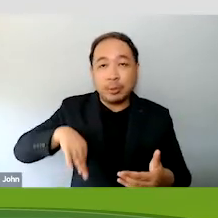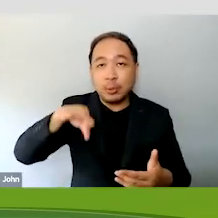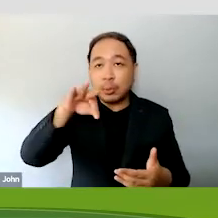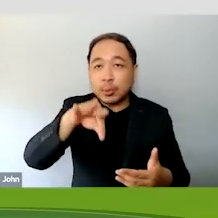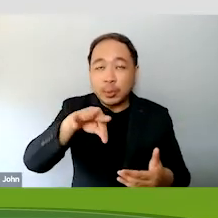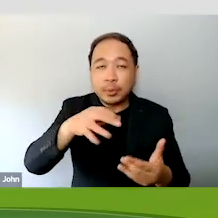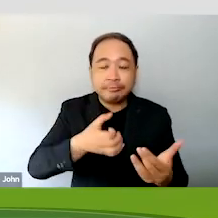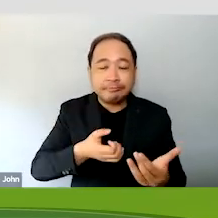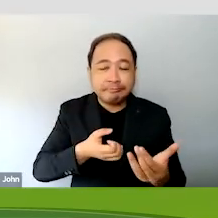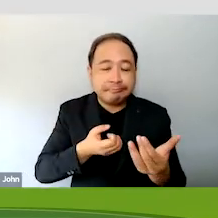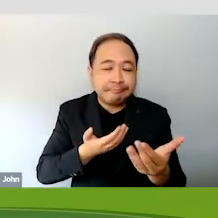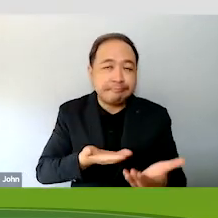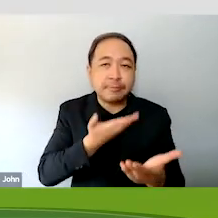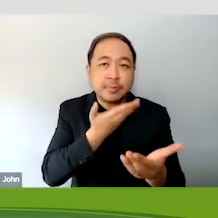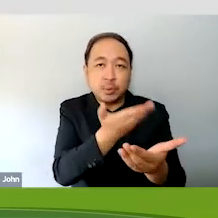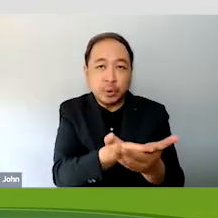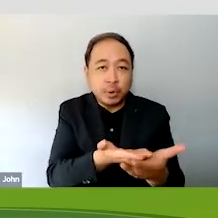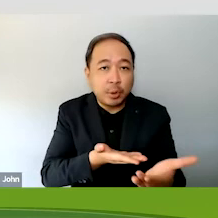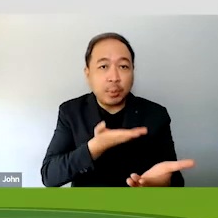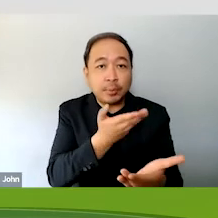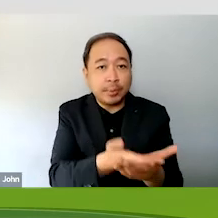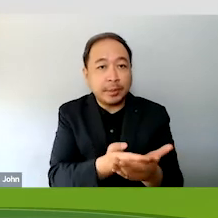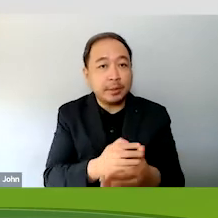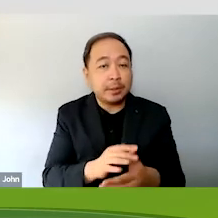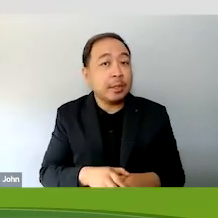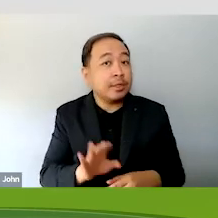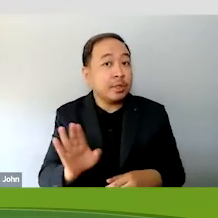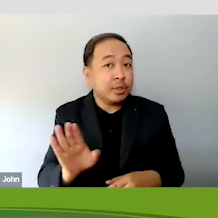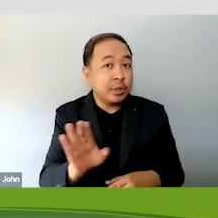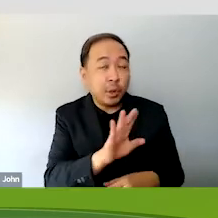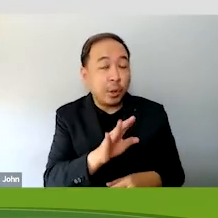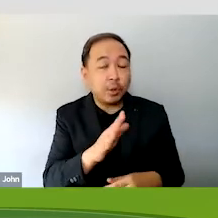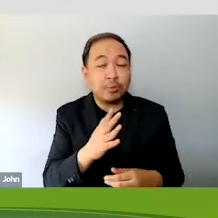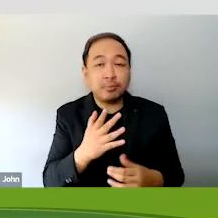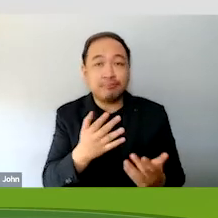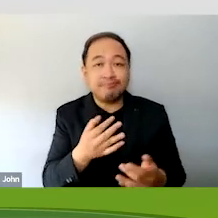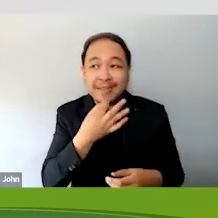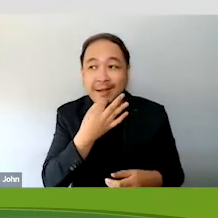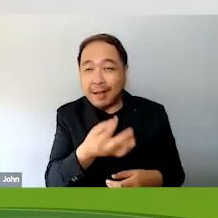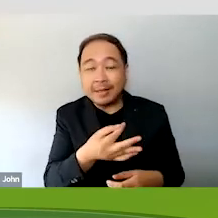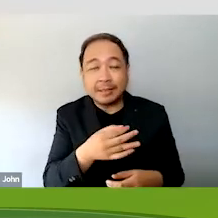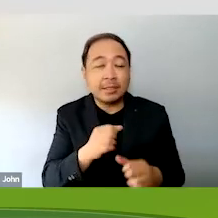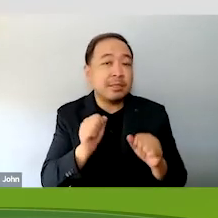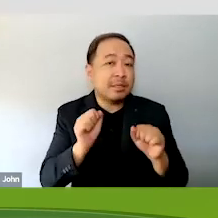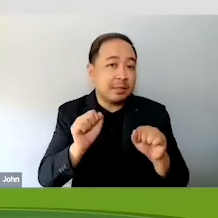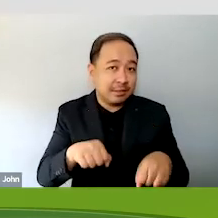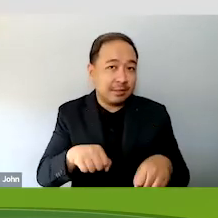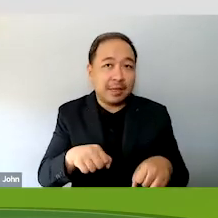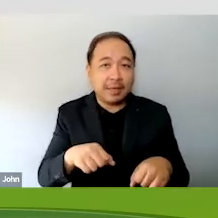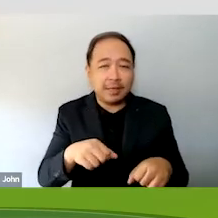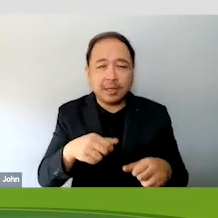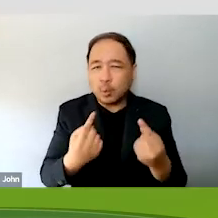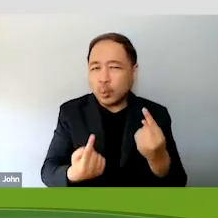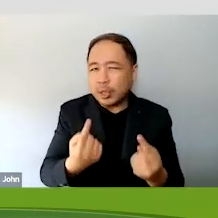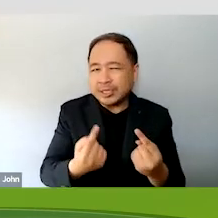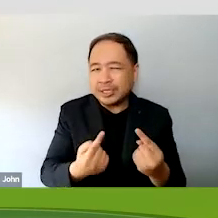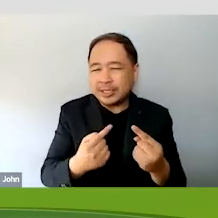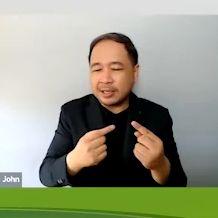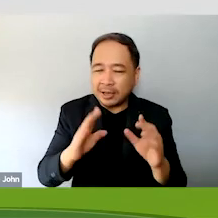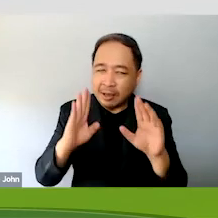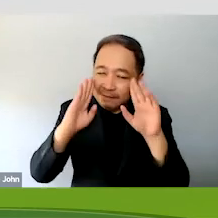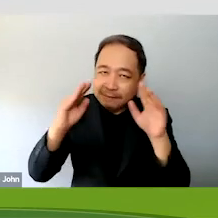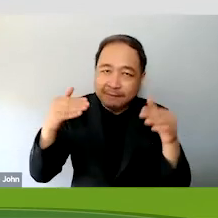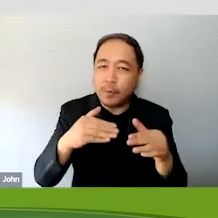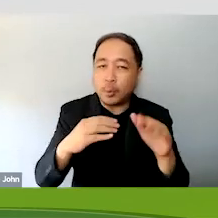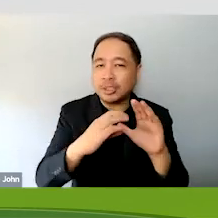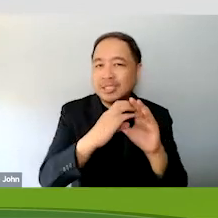please, when you ask to take the floor, if you could indicate if there's a specific session, 1, 2, or 3, which your intervention is addressed